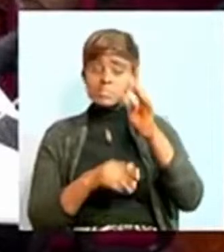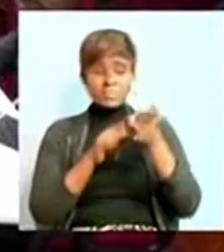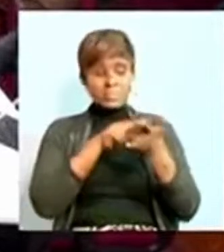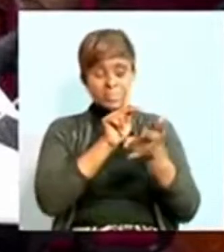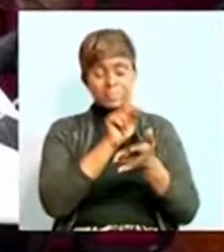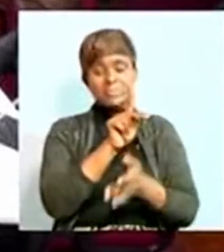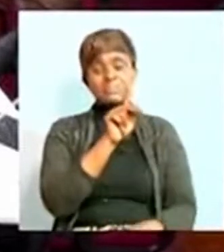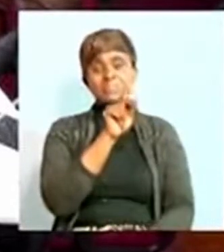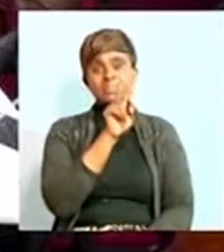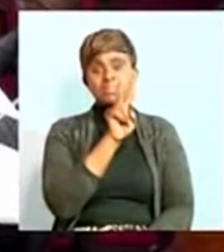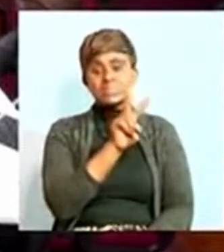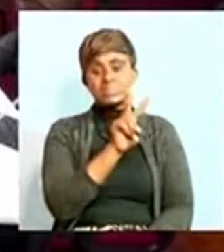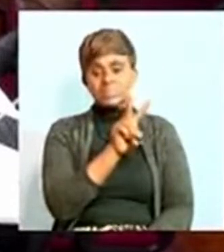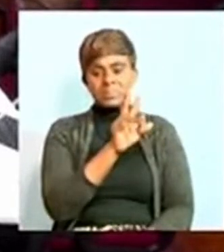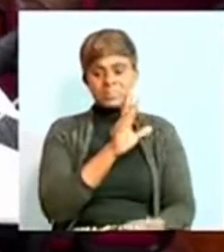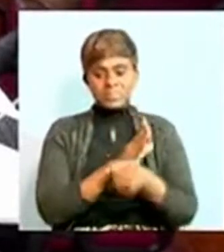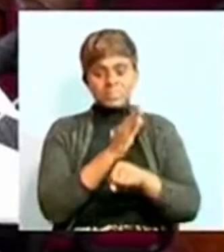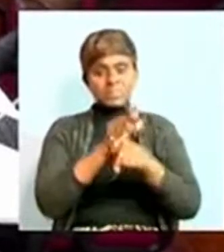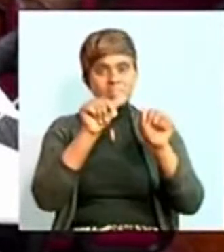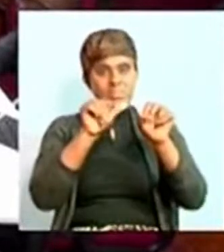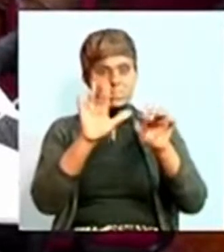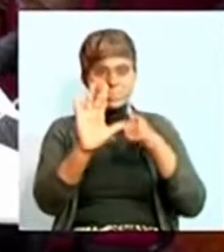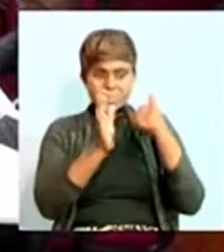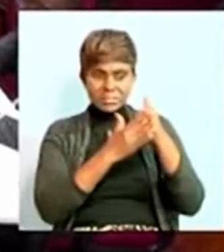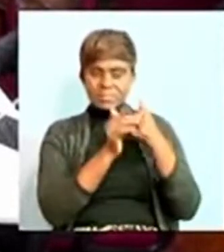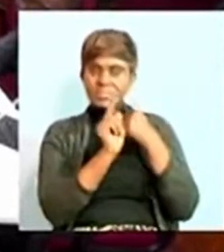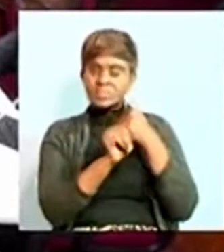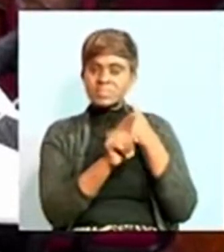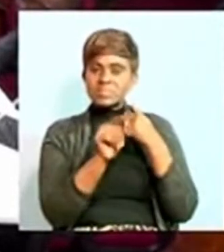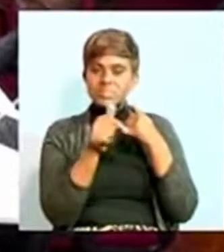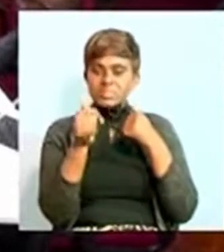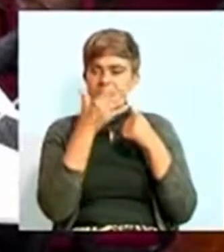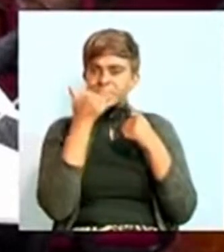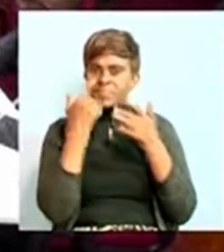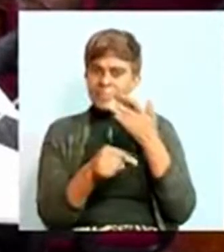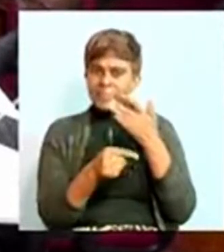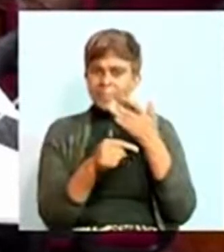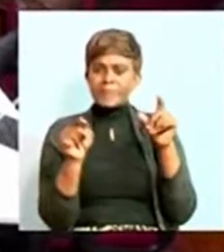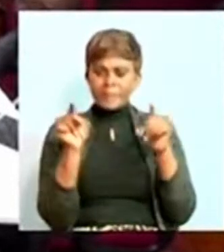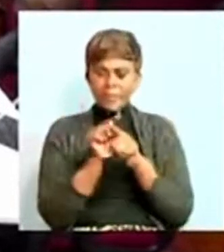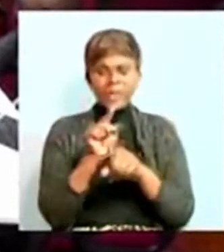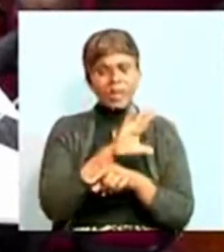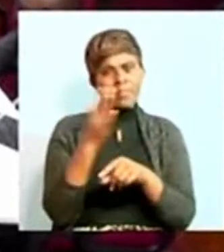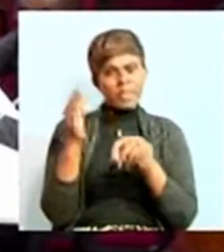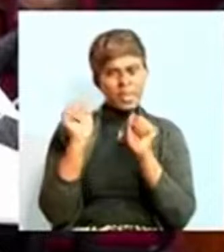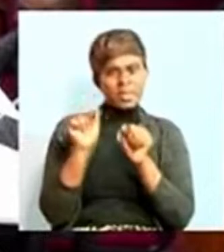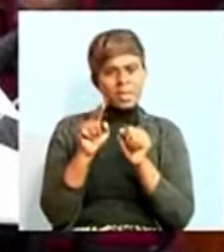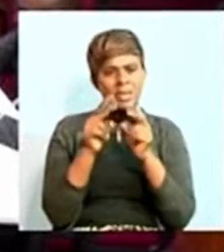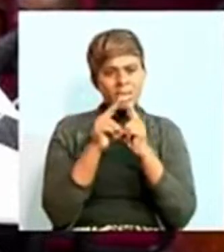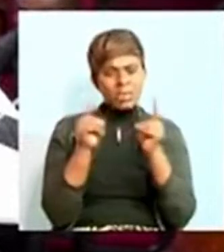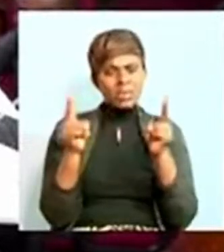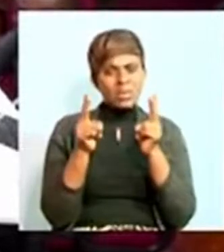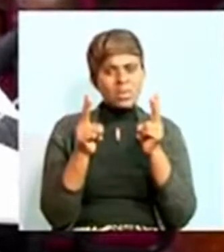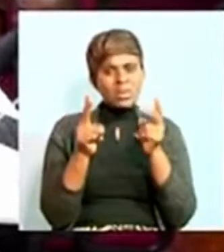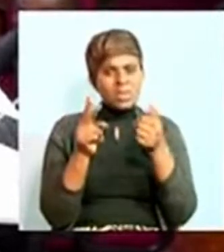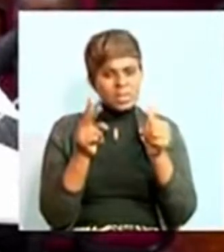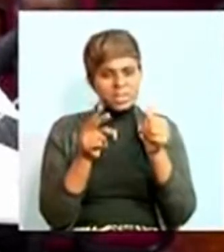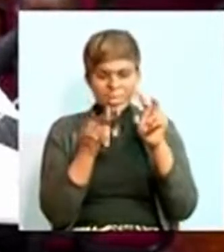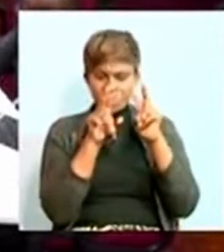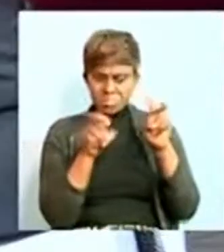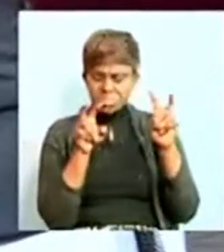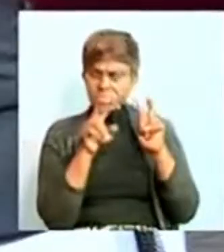payment vouchers, after the auditor came back in the office, you would have taken them back so that they are